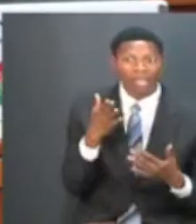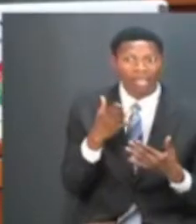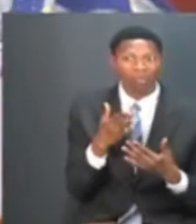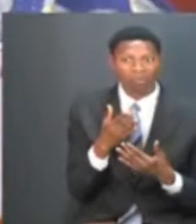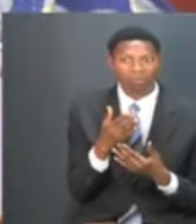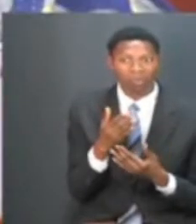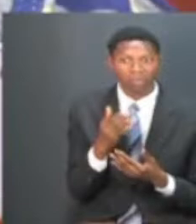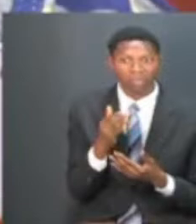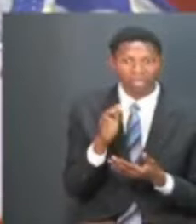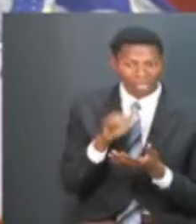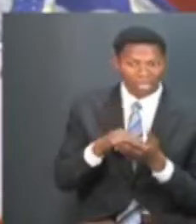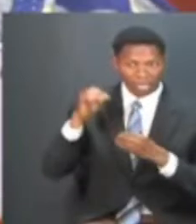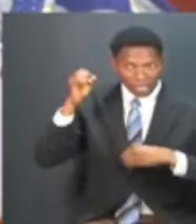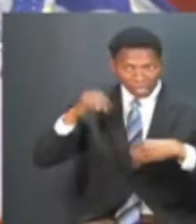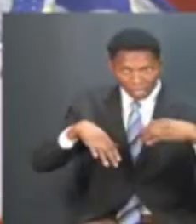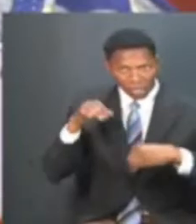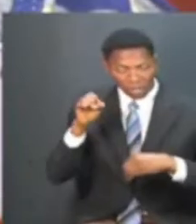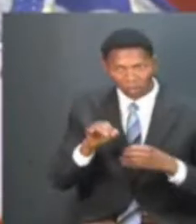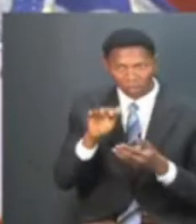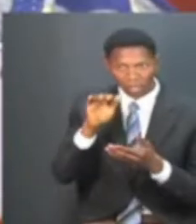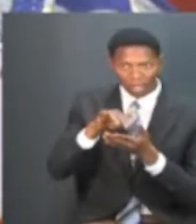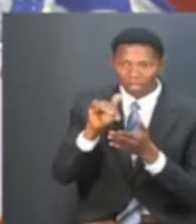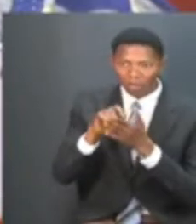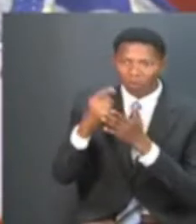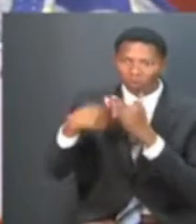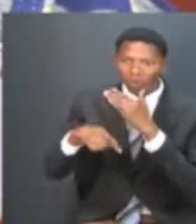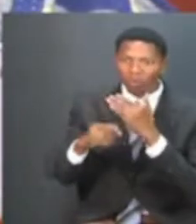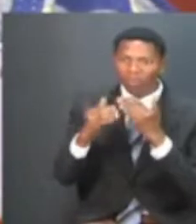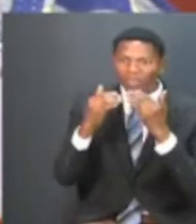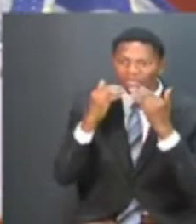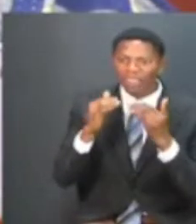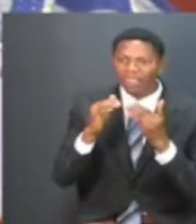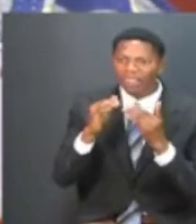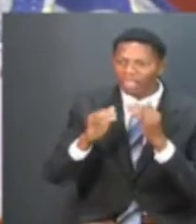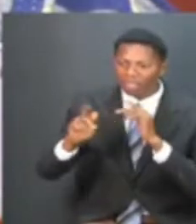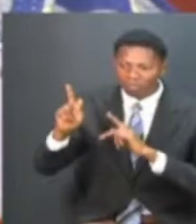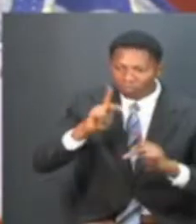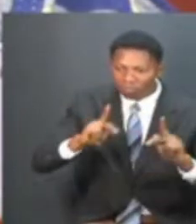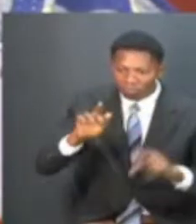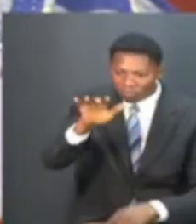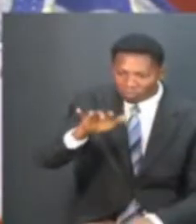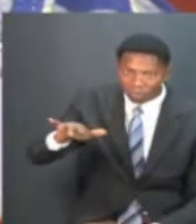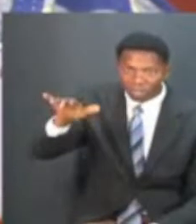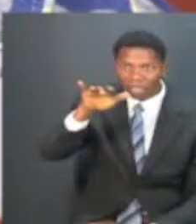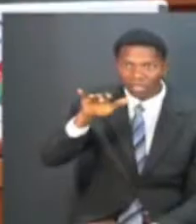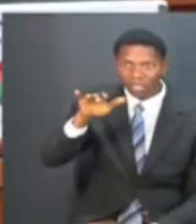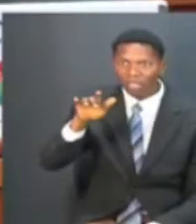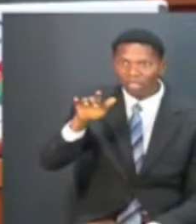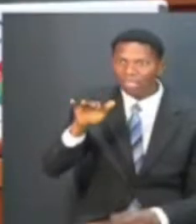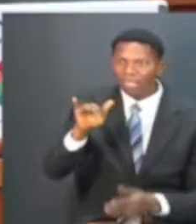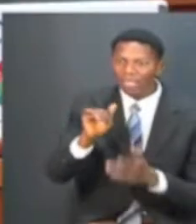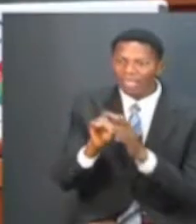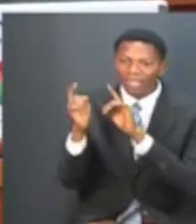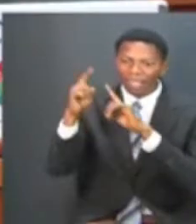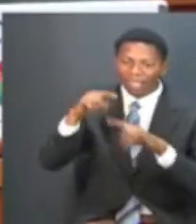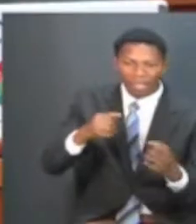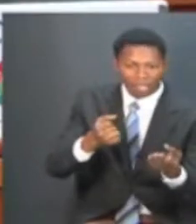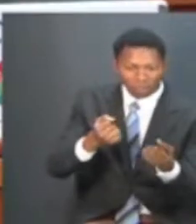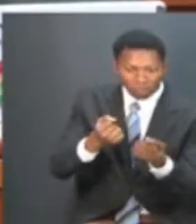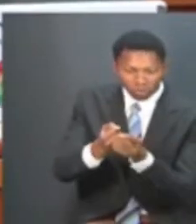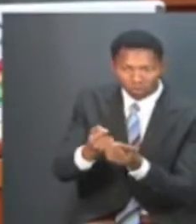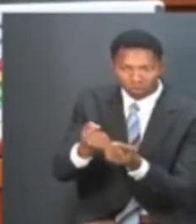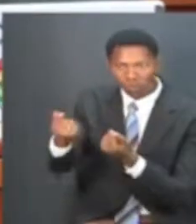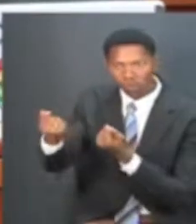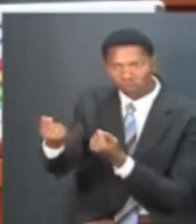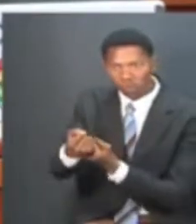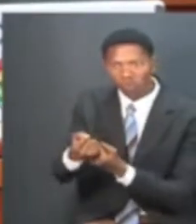for Kratchi West to thank all the people who came to the aid of the victims and